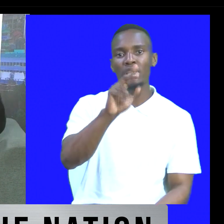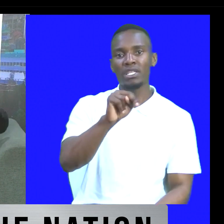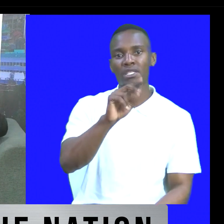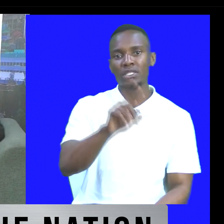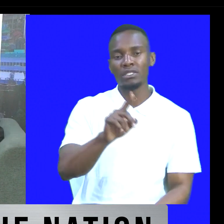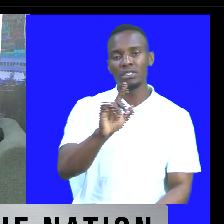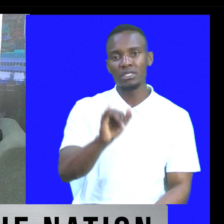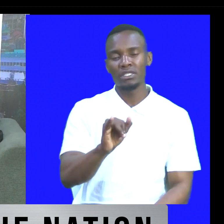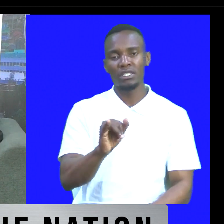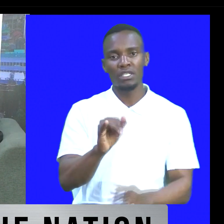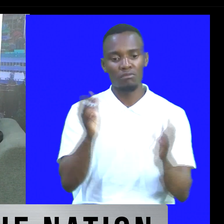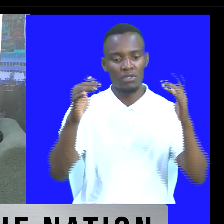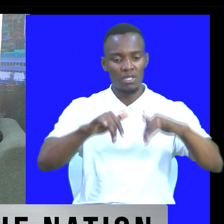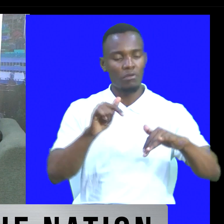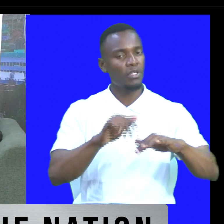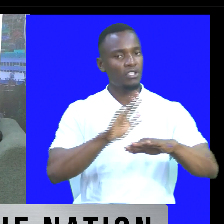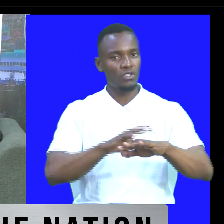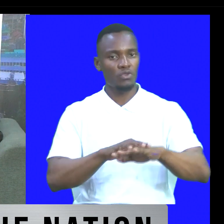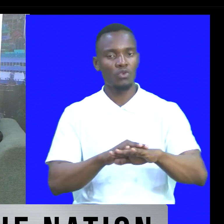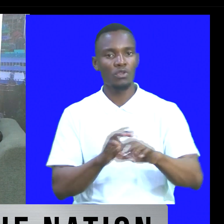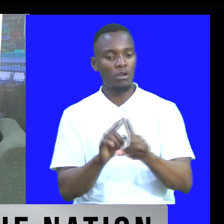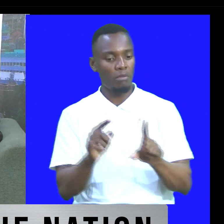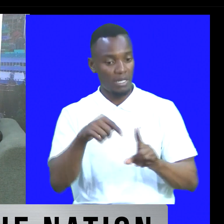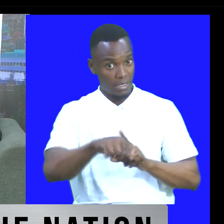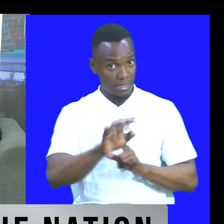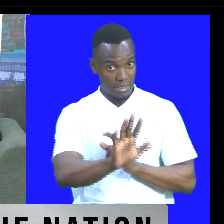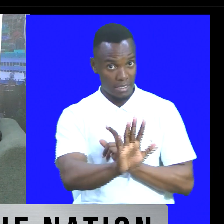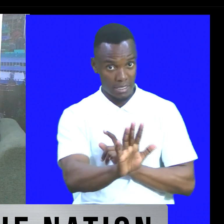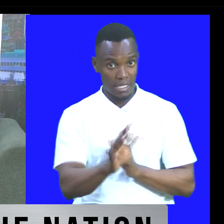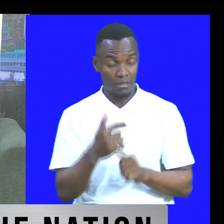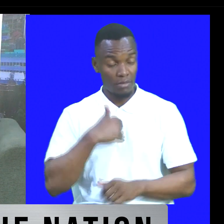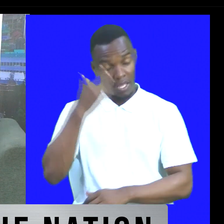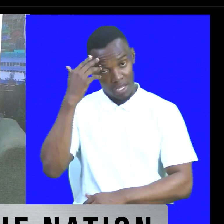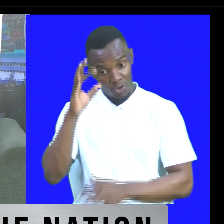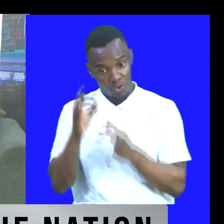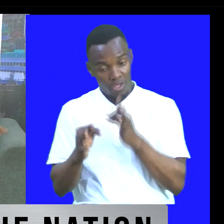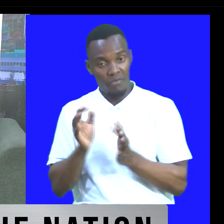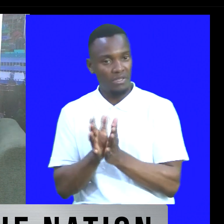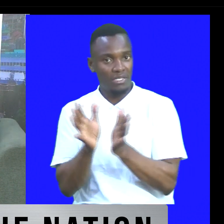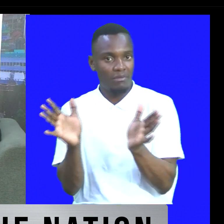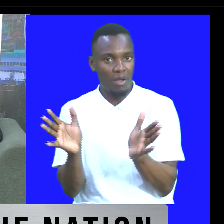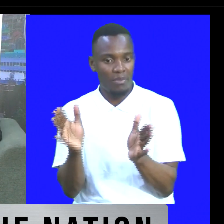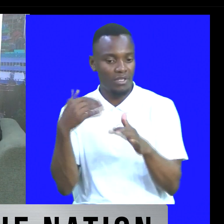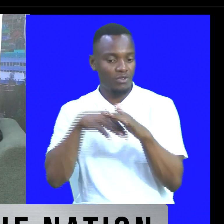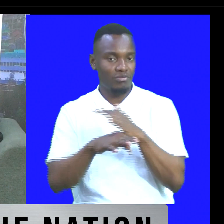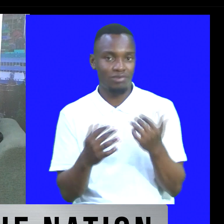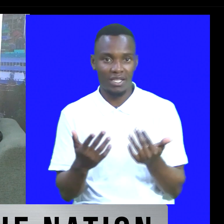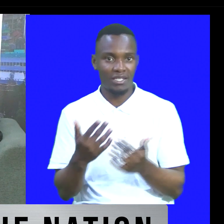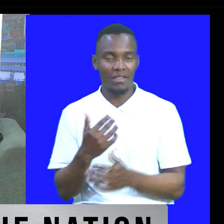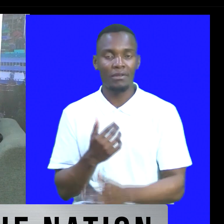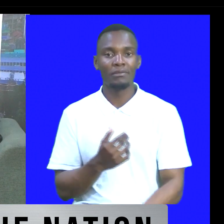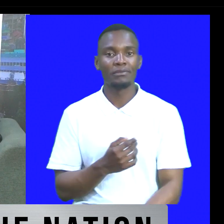Langata Barracks is a serious stadium. Yeah. But it's an Ulinzi facility. I don't know if they can allow us to go in the barracks.